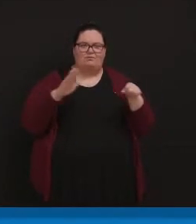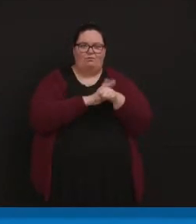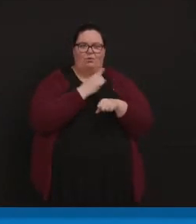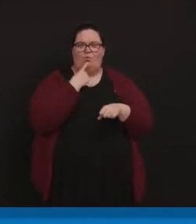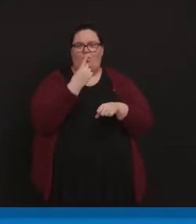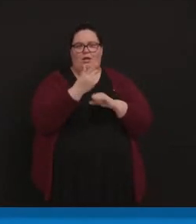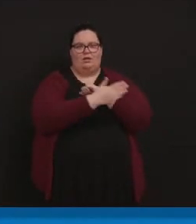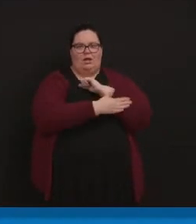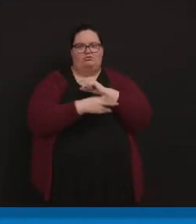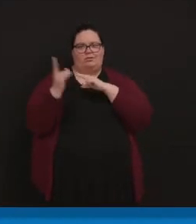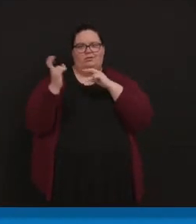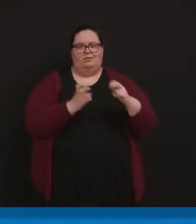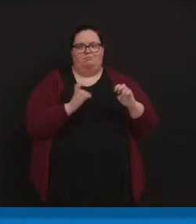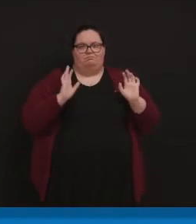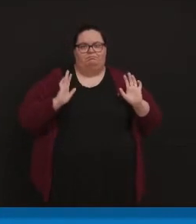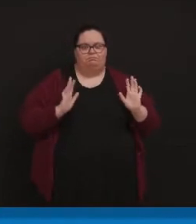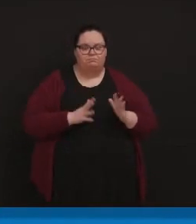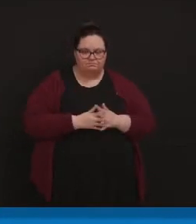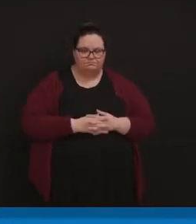entire country.